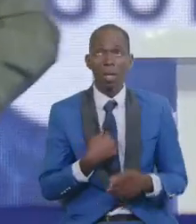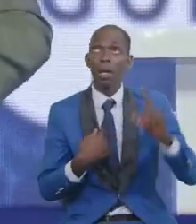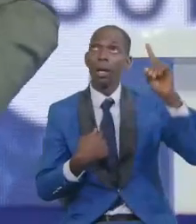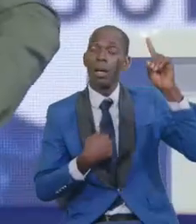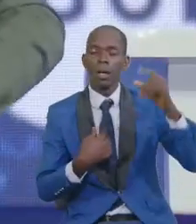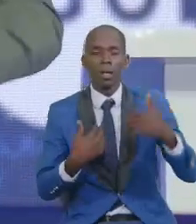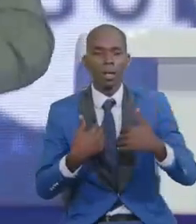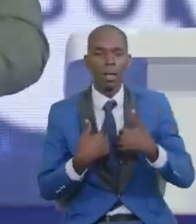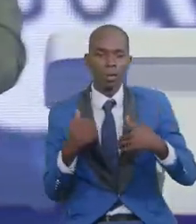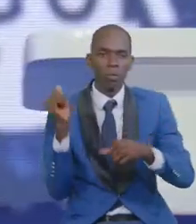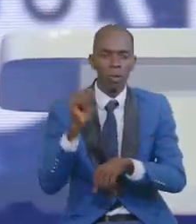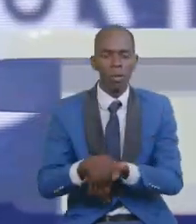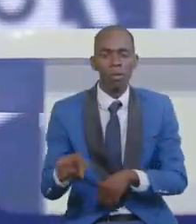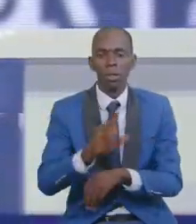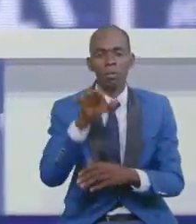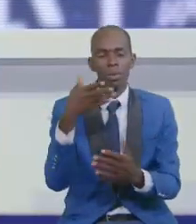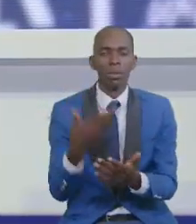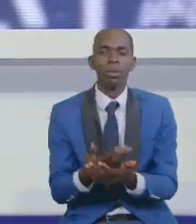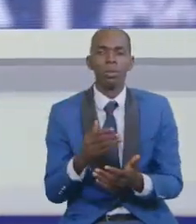all.